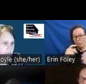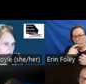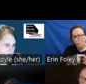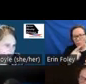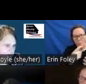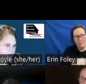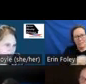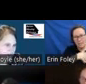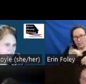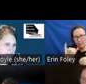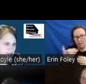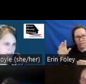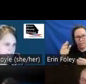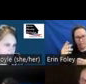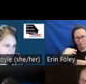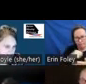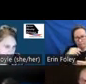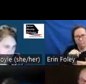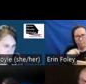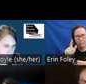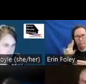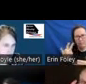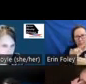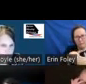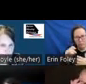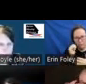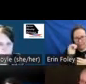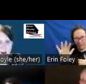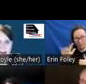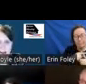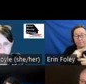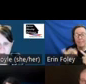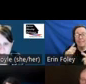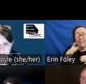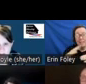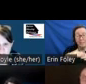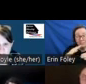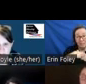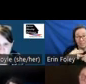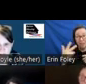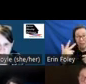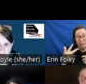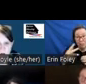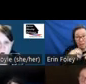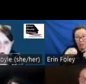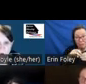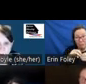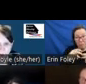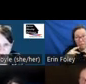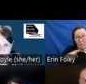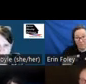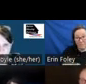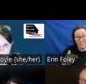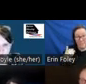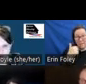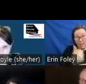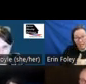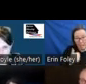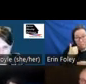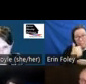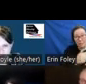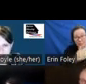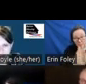If the person needs physical assistance for 3 or more activities of daily living, or